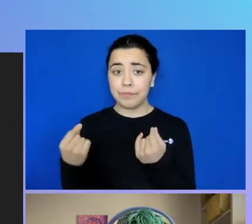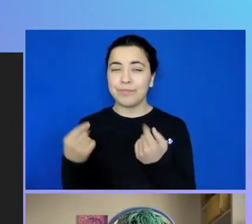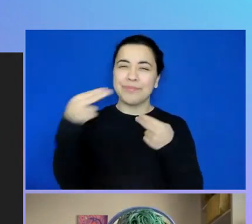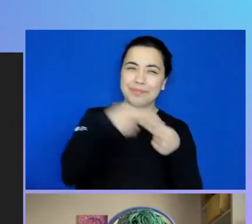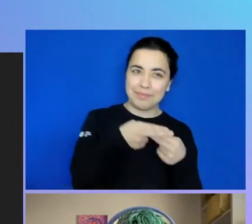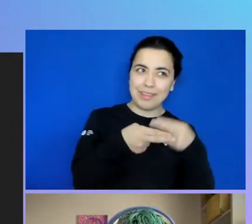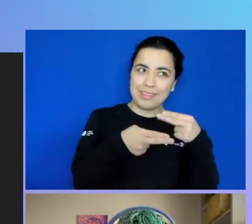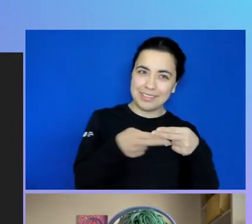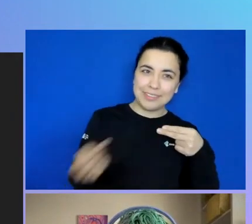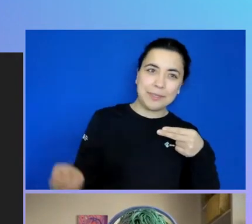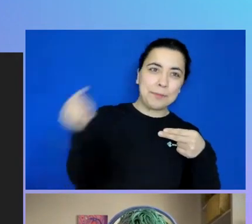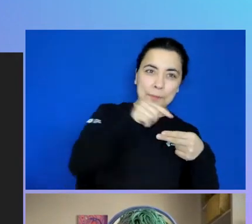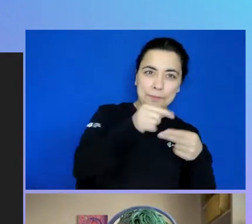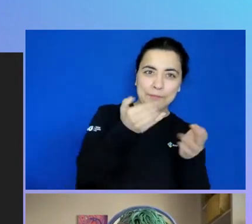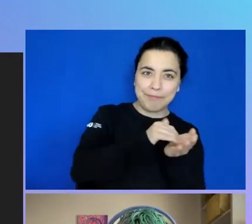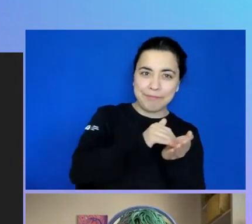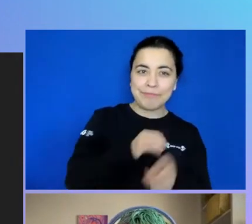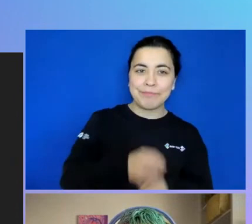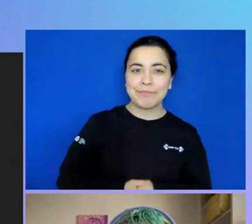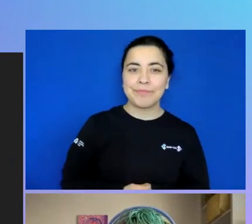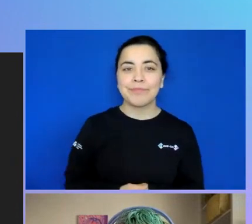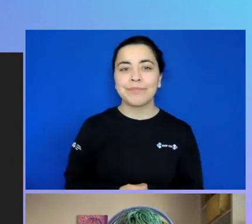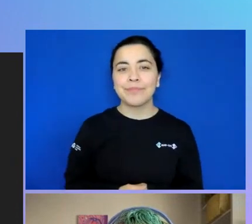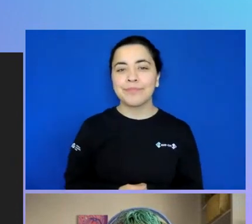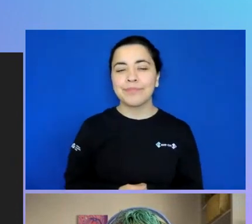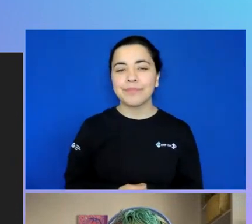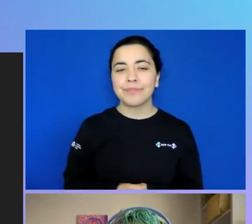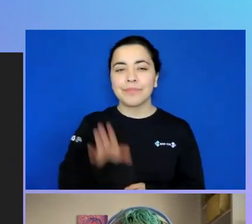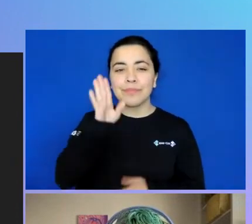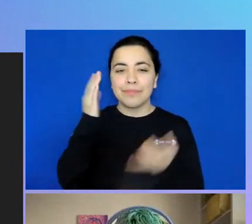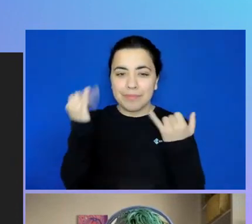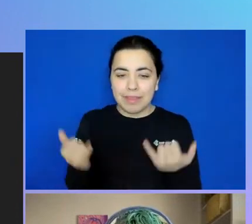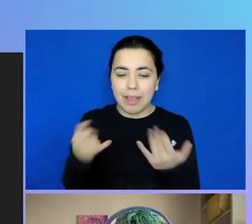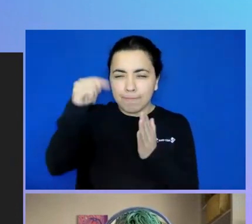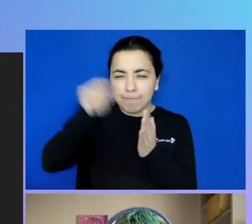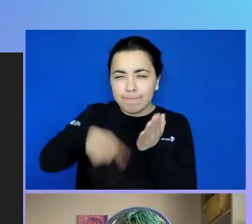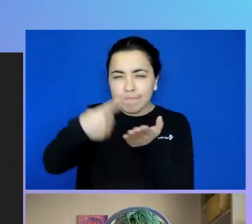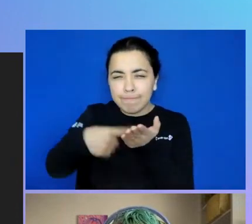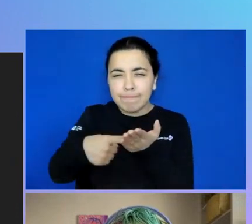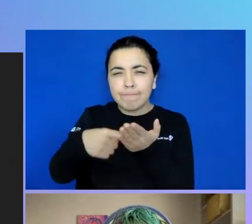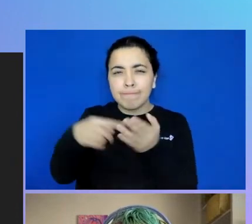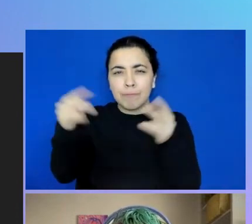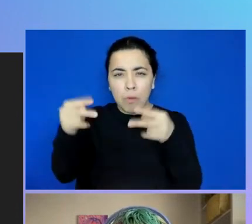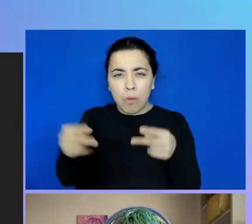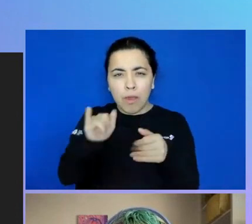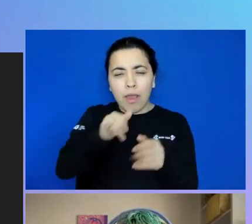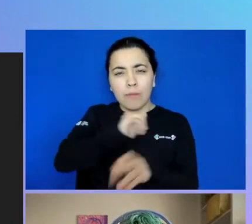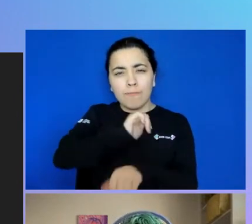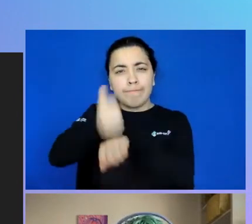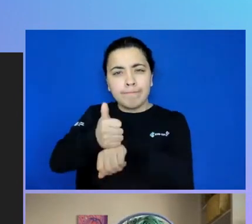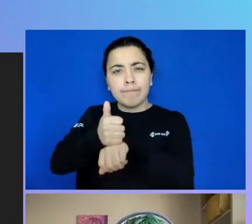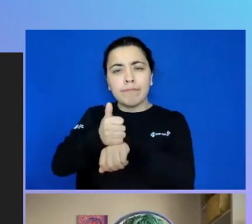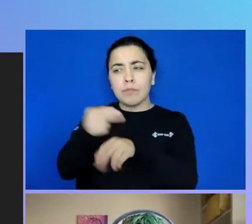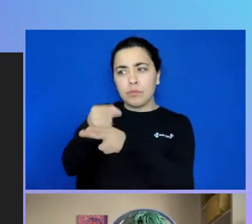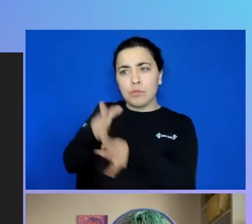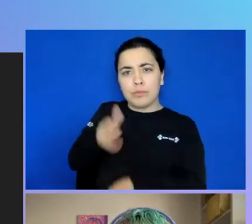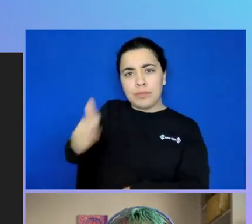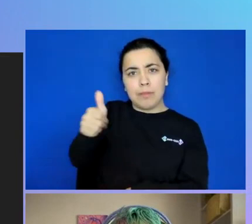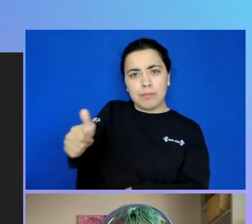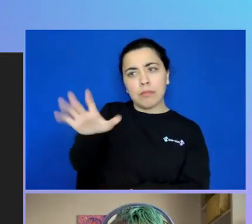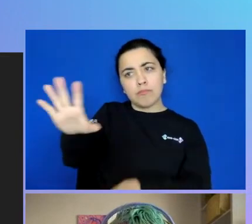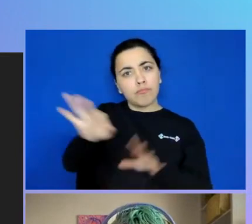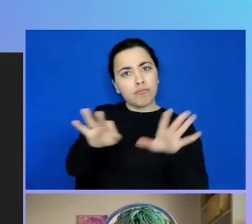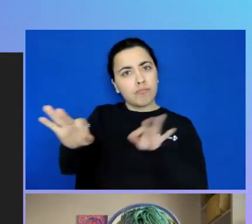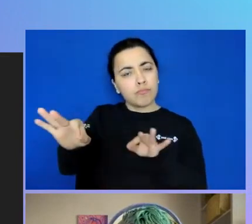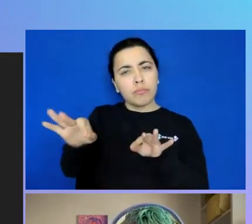slides and we'll dig into the code and how we actually implement that and allow our users to choose between aria labeled by